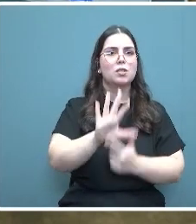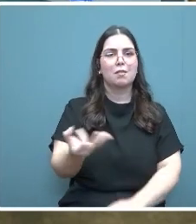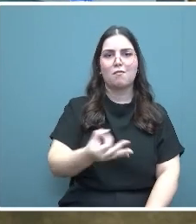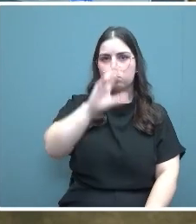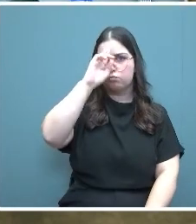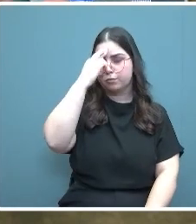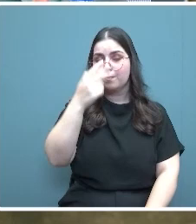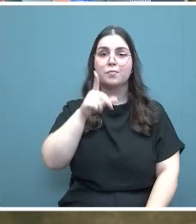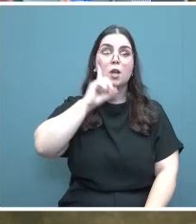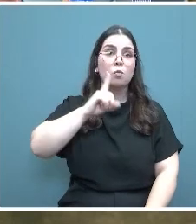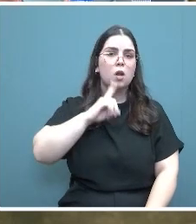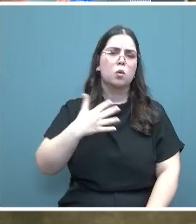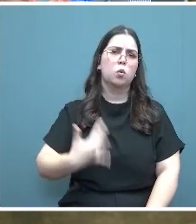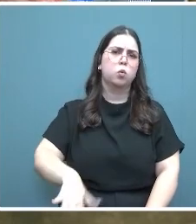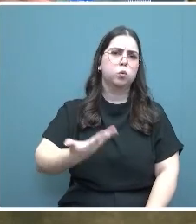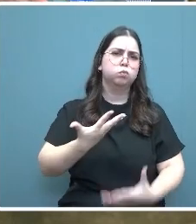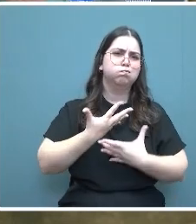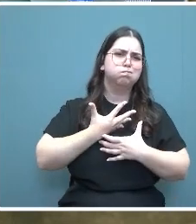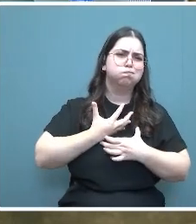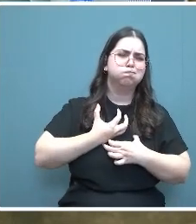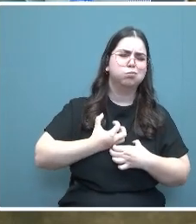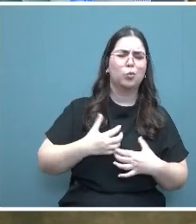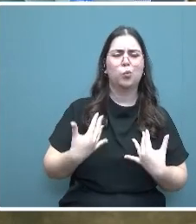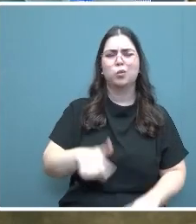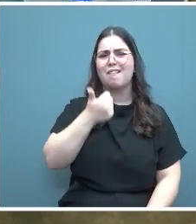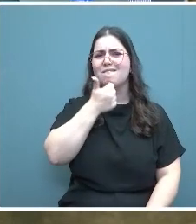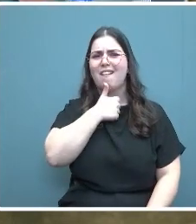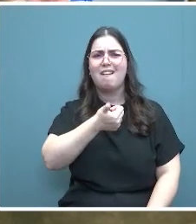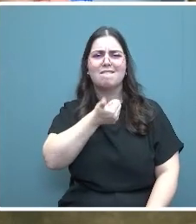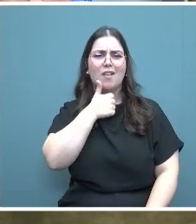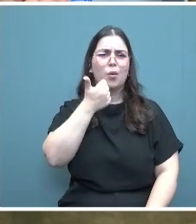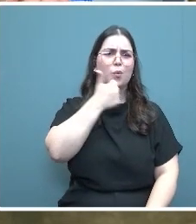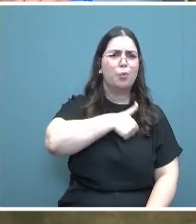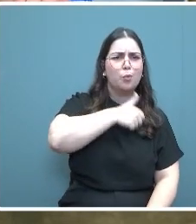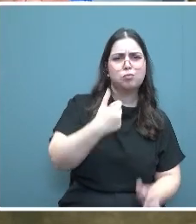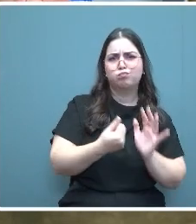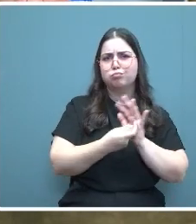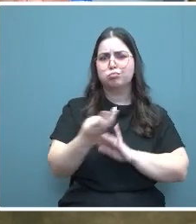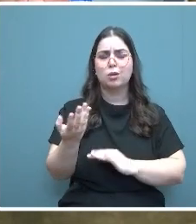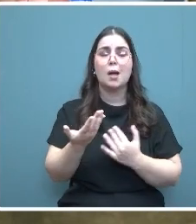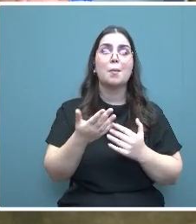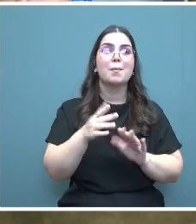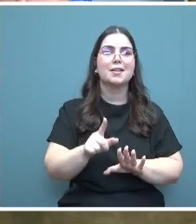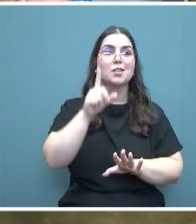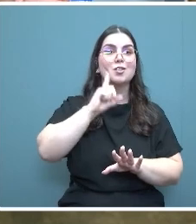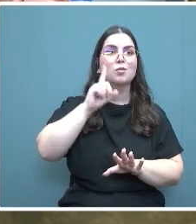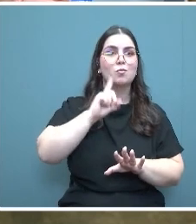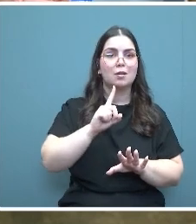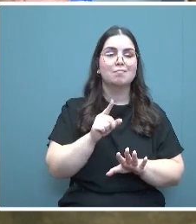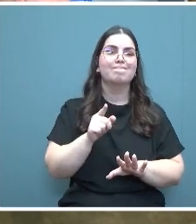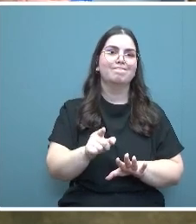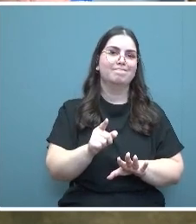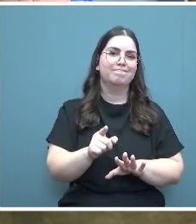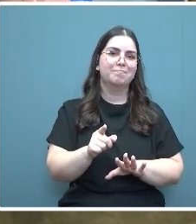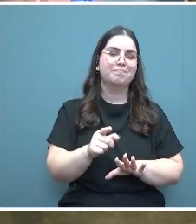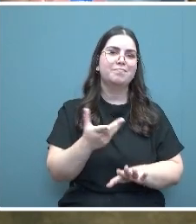are going through hell because of the war, that are making these scarves, actually, this woman firmly